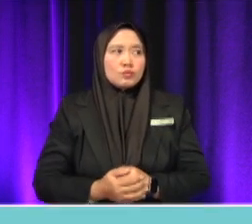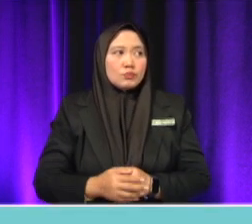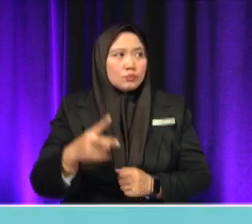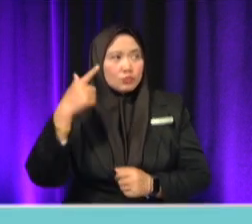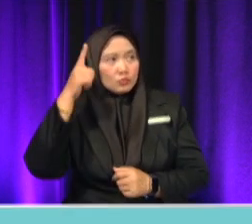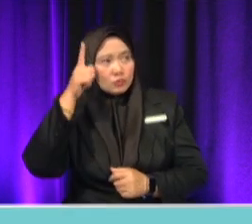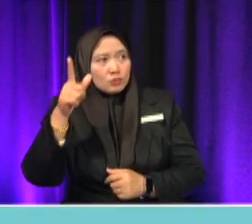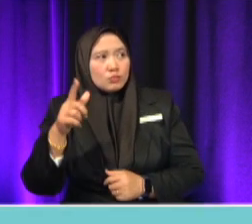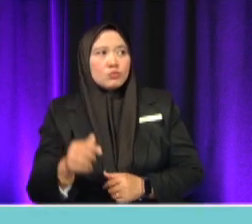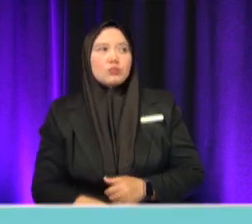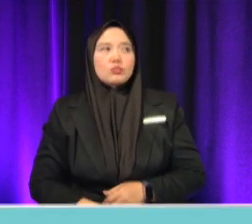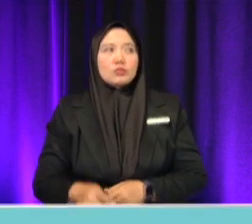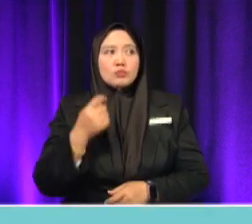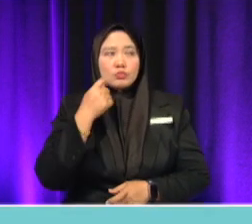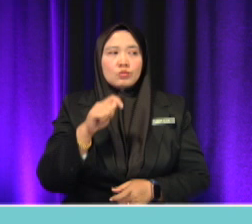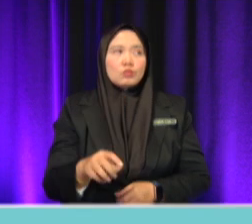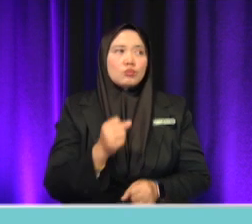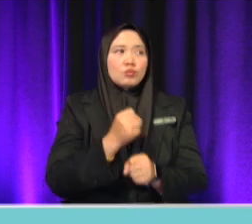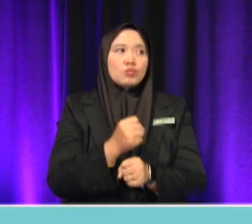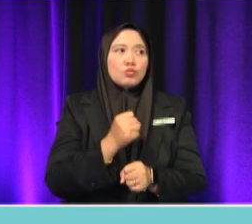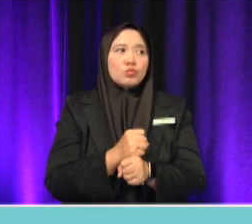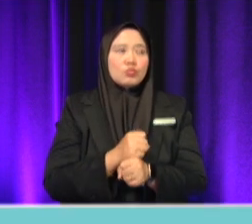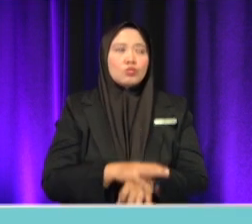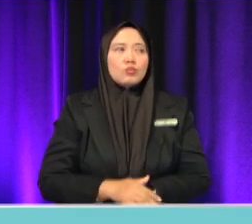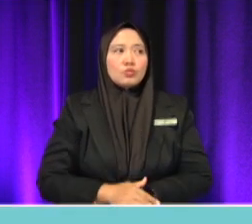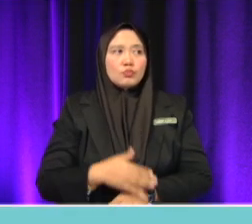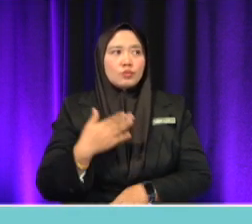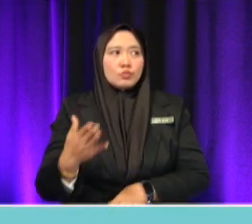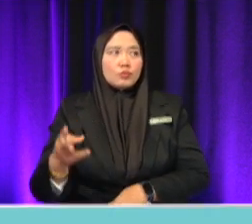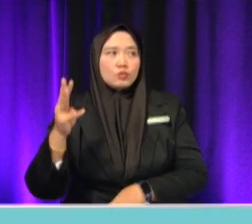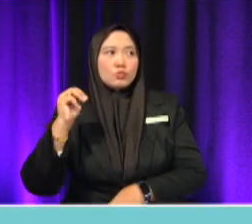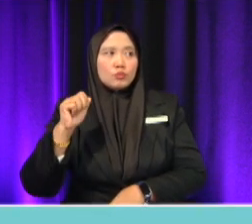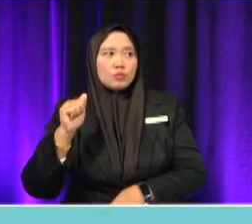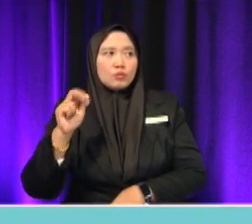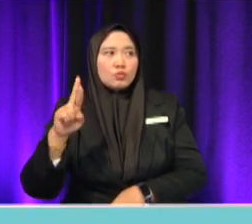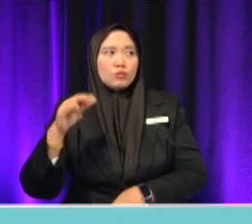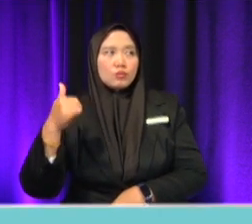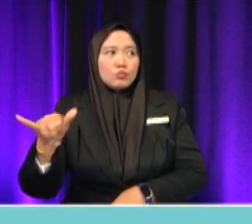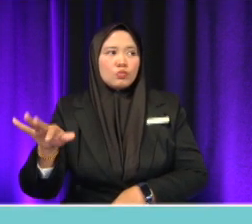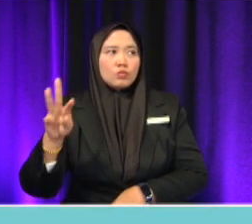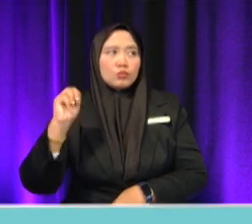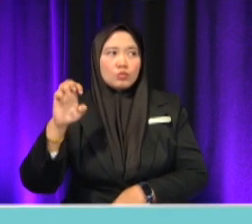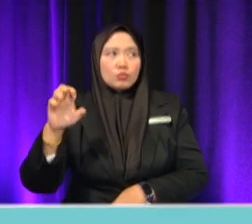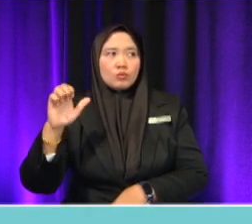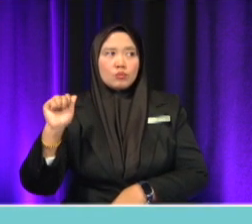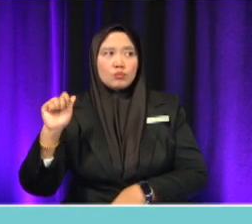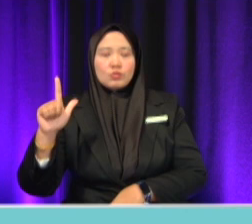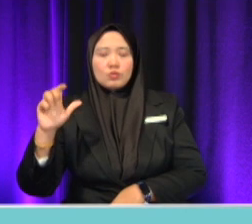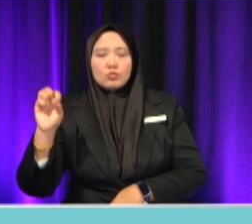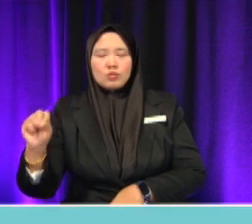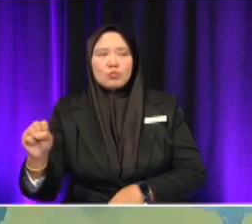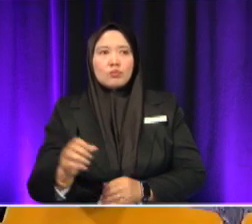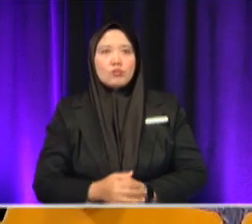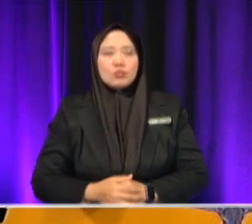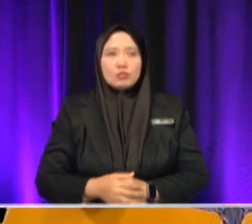particular part in this article, she visited Mary's Mills in Malawi, which meant she went there and she looked at how the